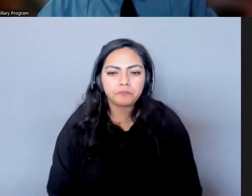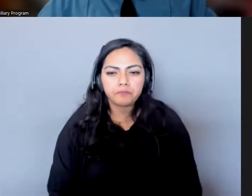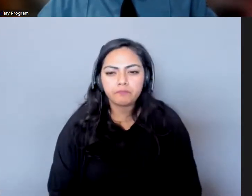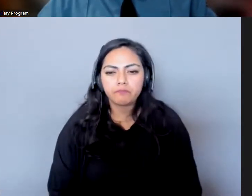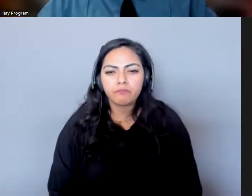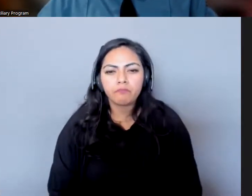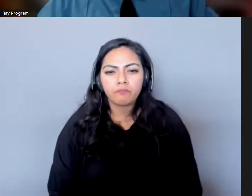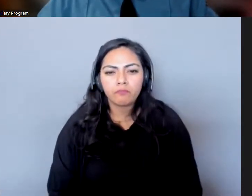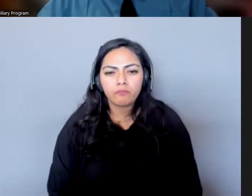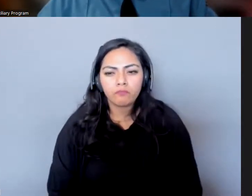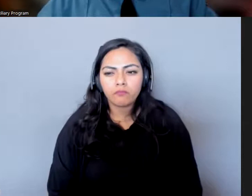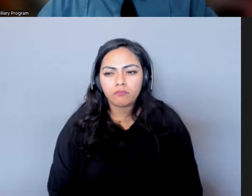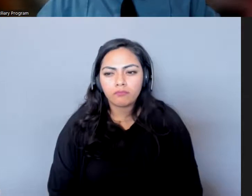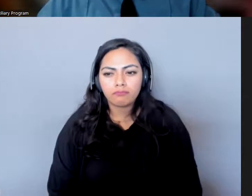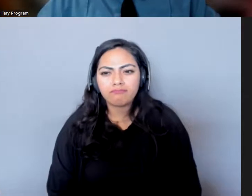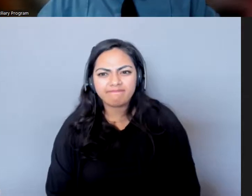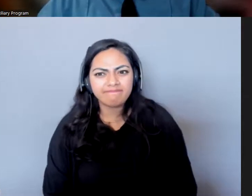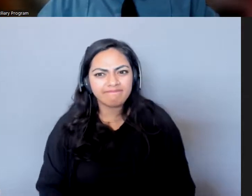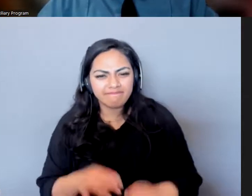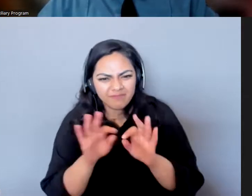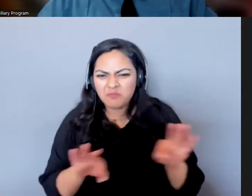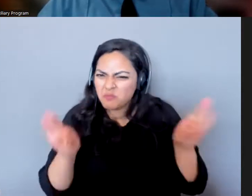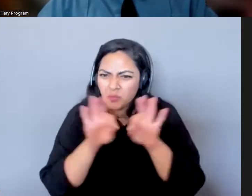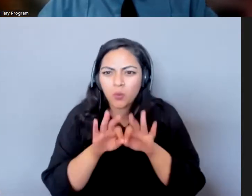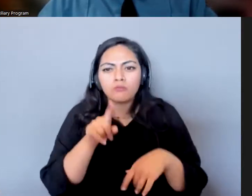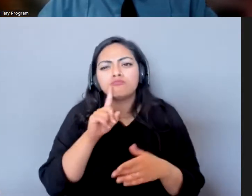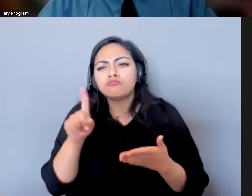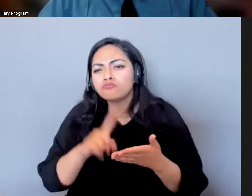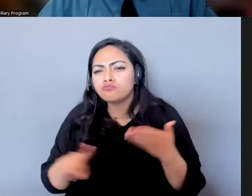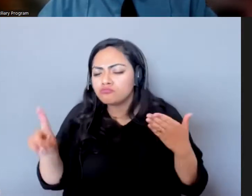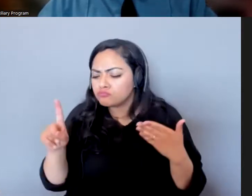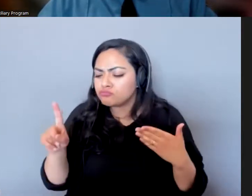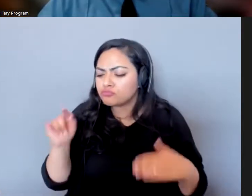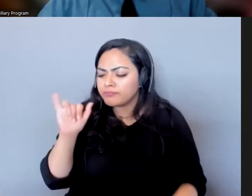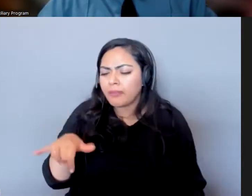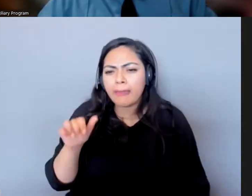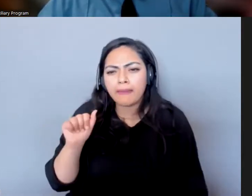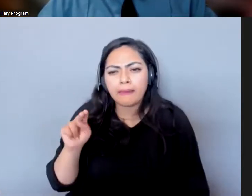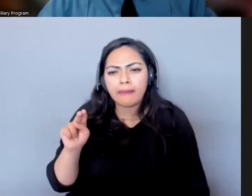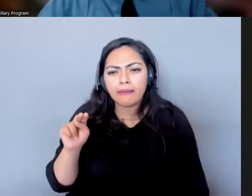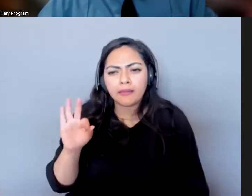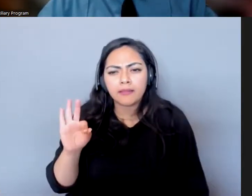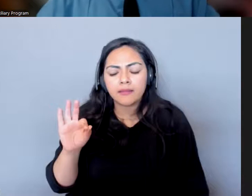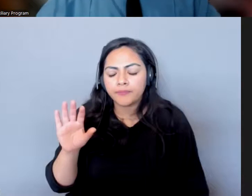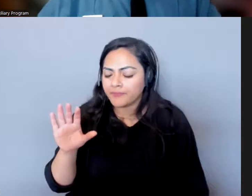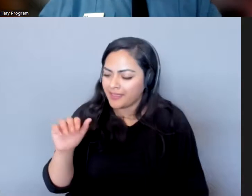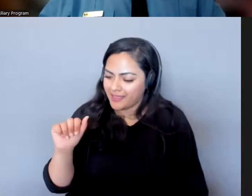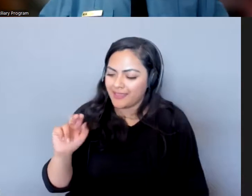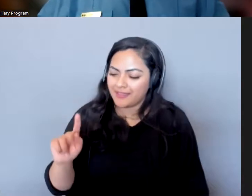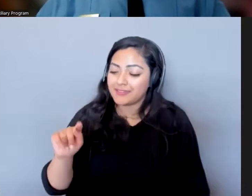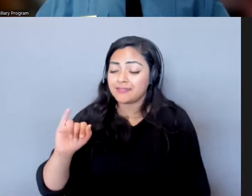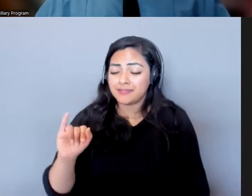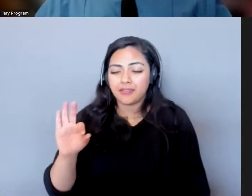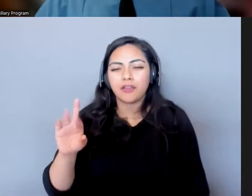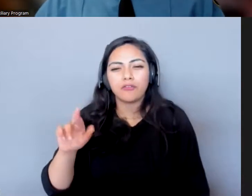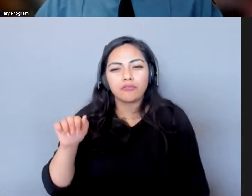I think that's why it's so important to even check the Anti-Fraud Center website on a regular basis, because they do post all the newest frauds